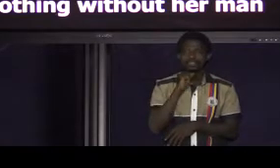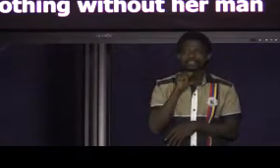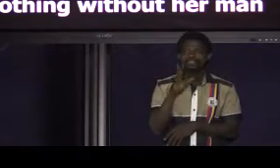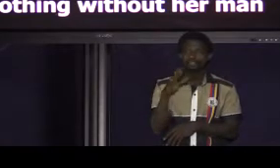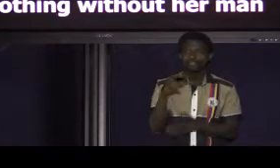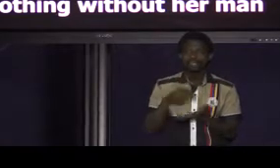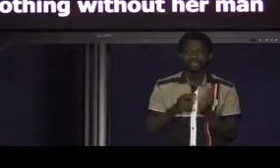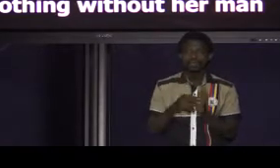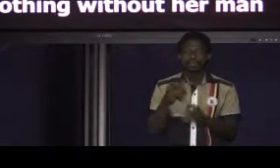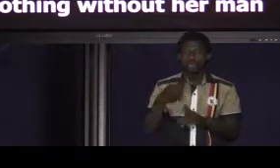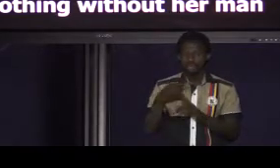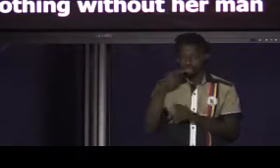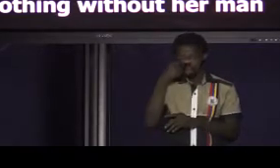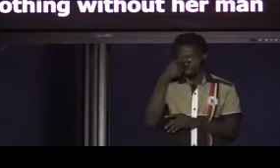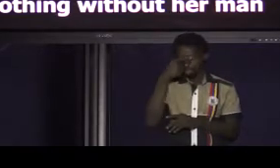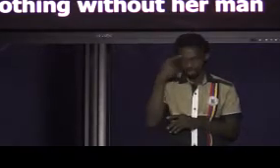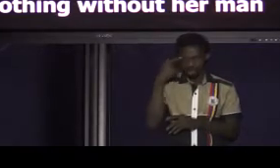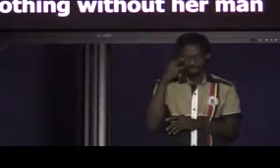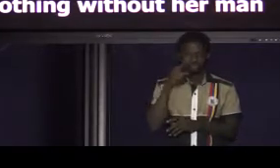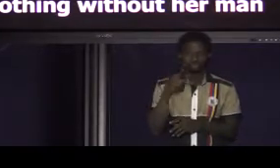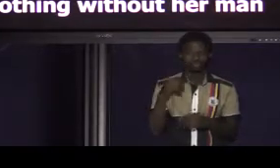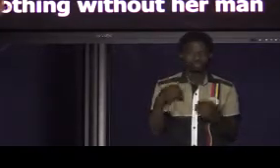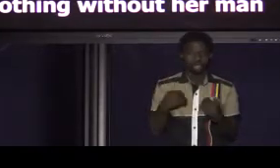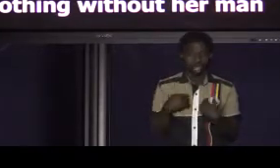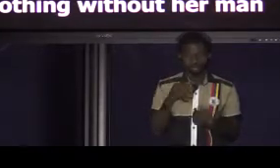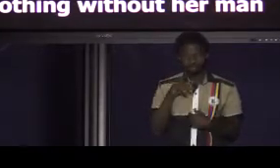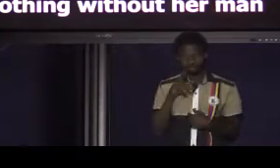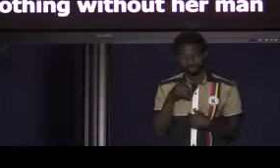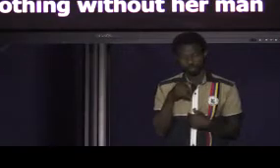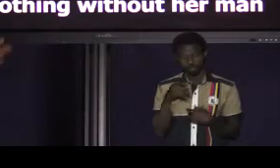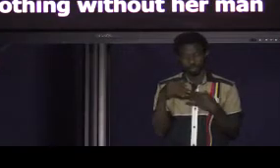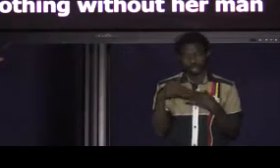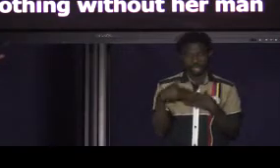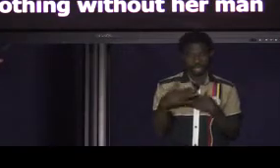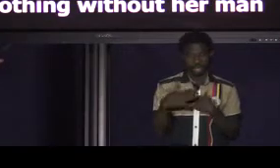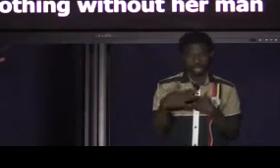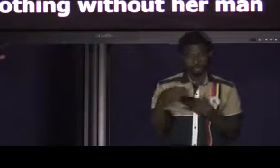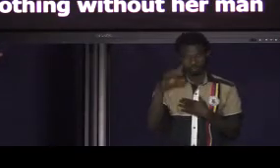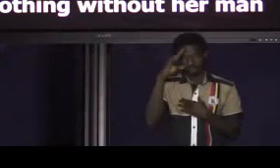have the comma placed after man